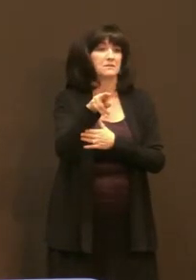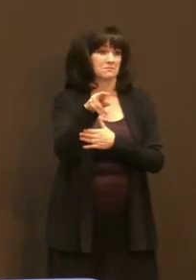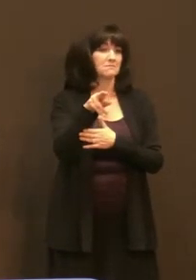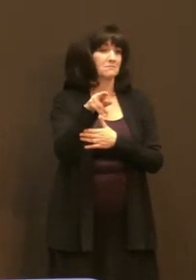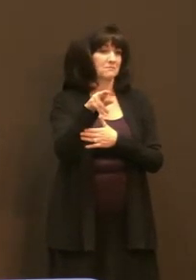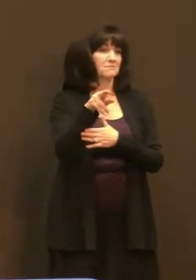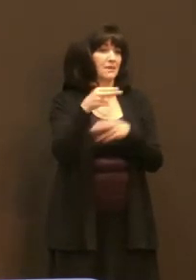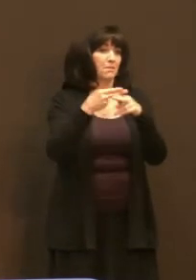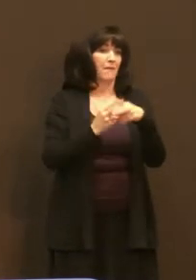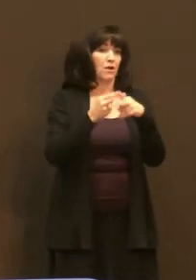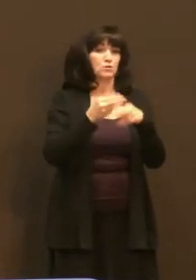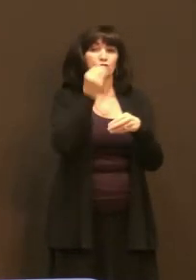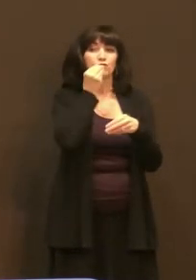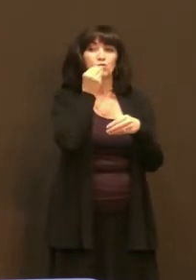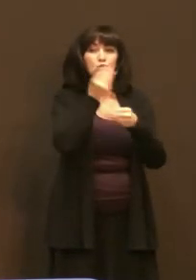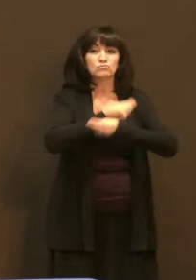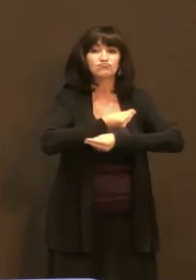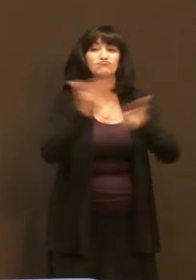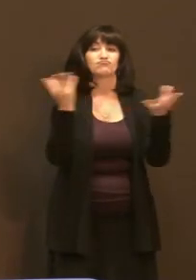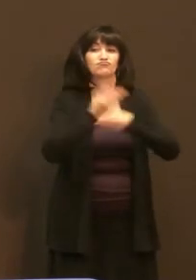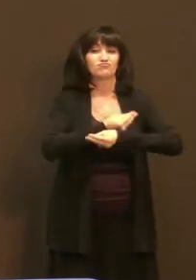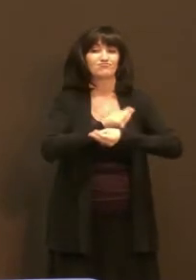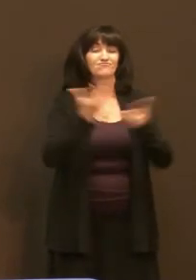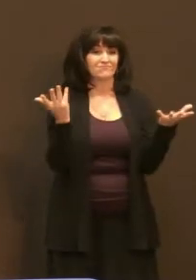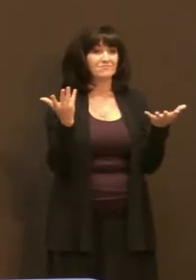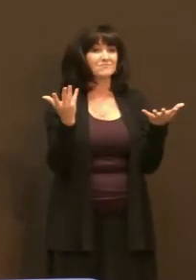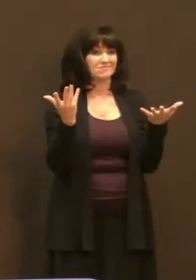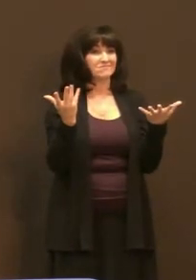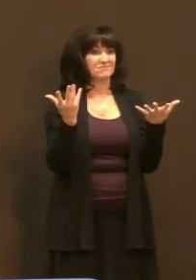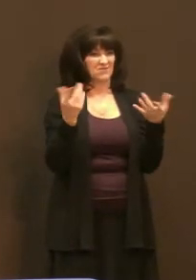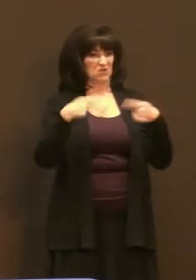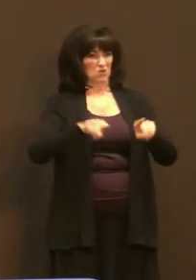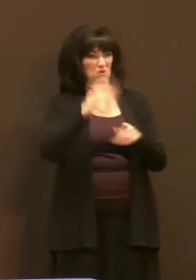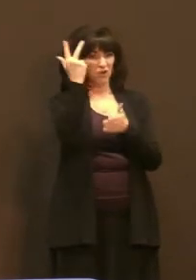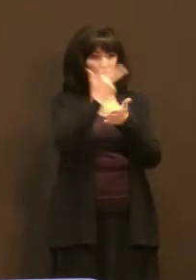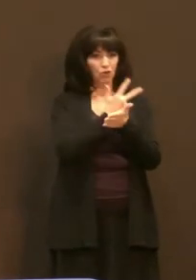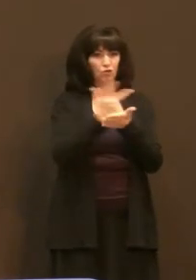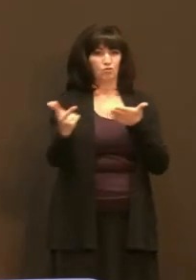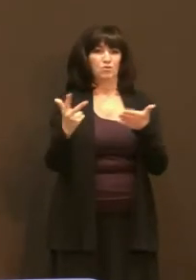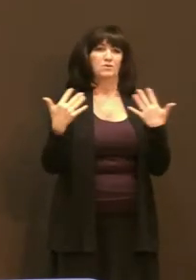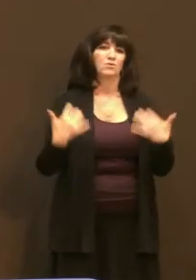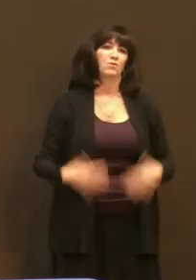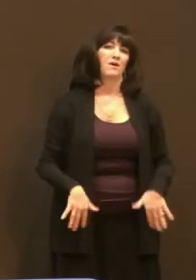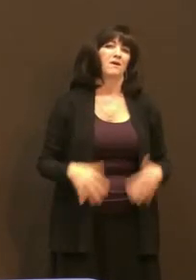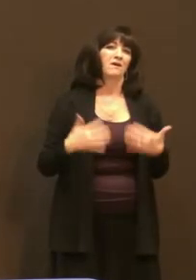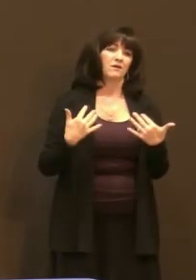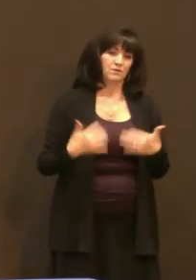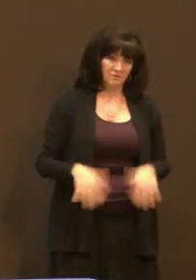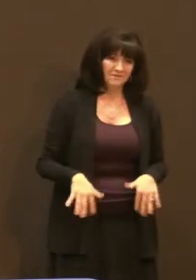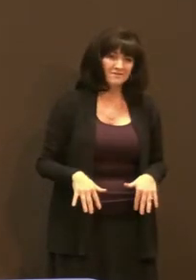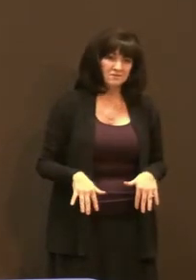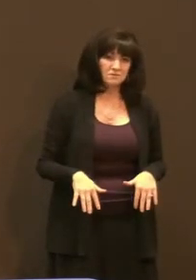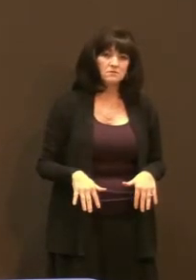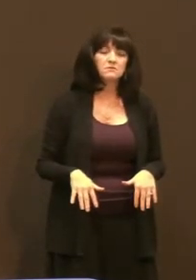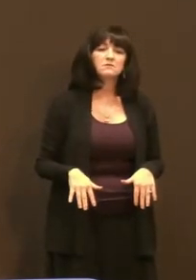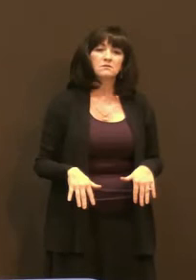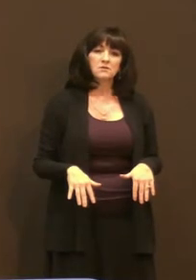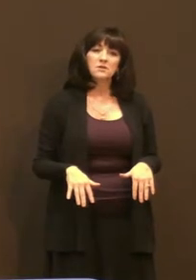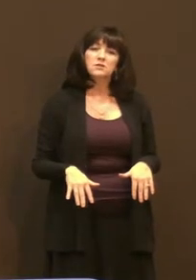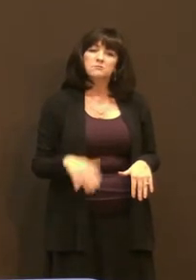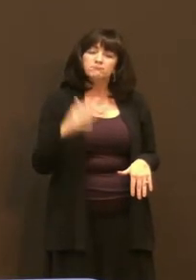They're going to be a very influential partner with us going forward. We know there's going to be individuals that are having